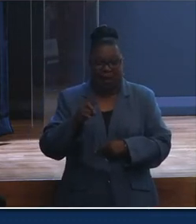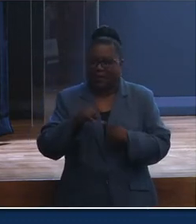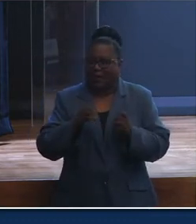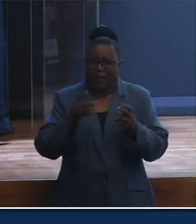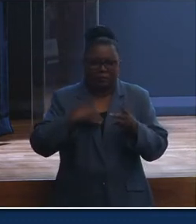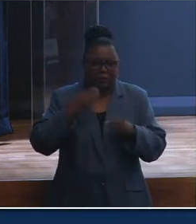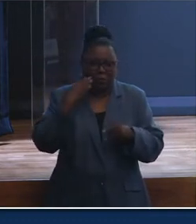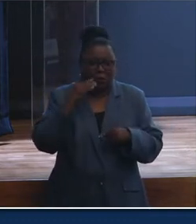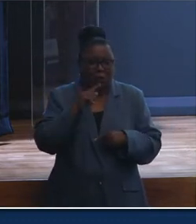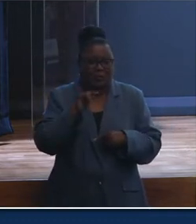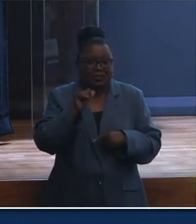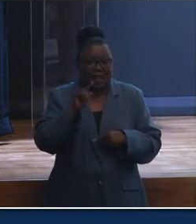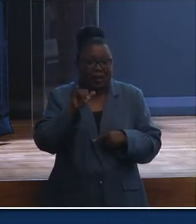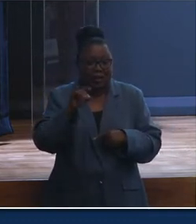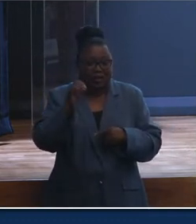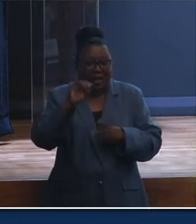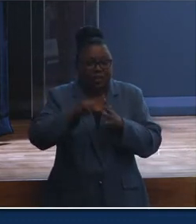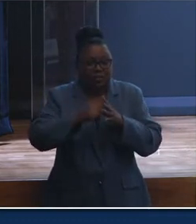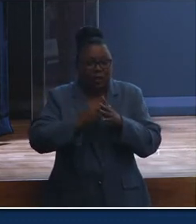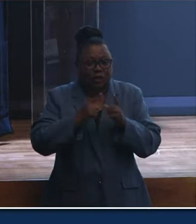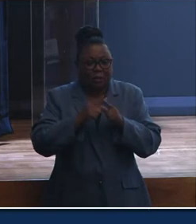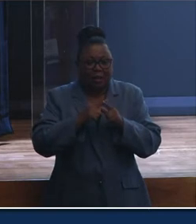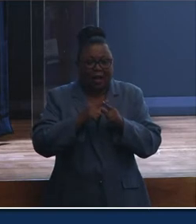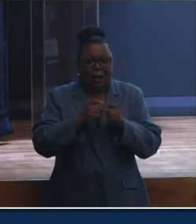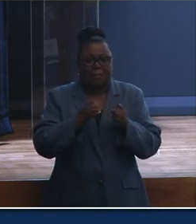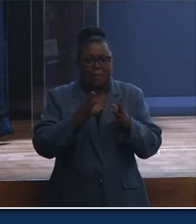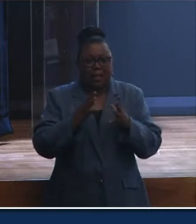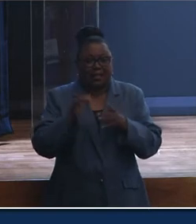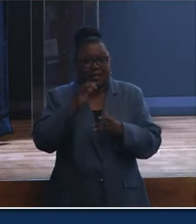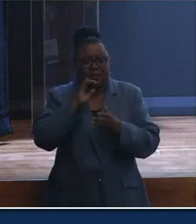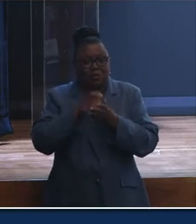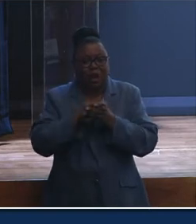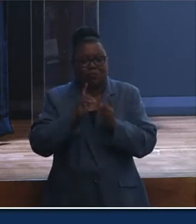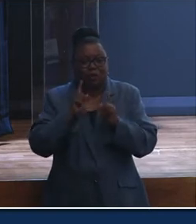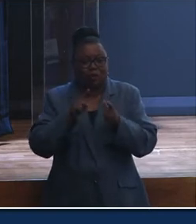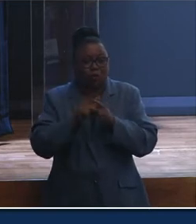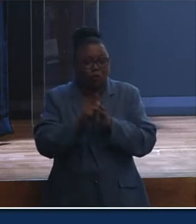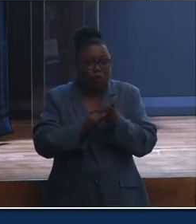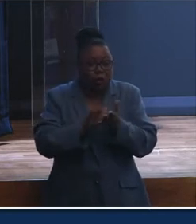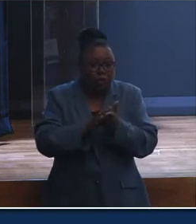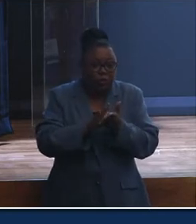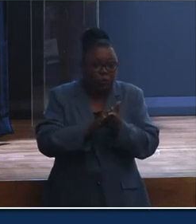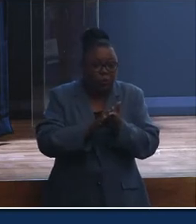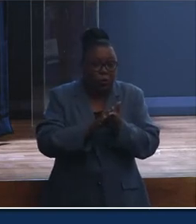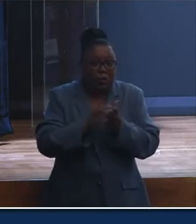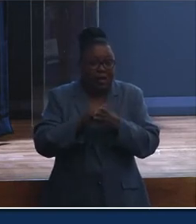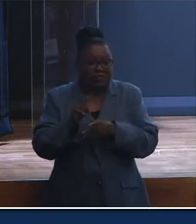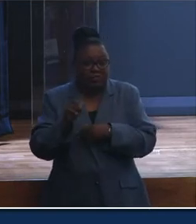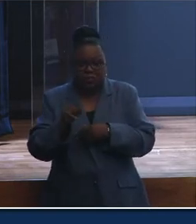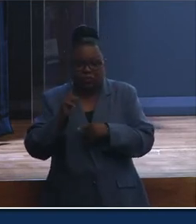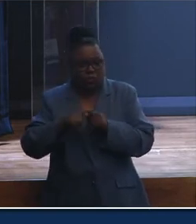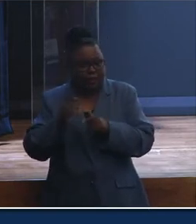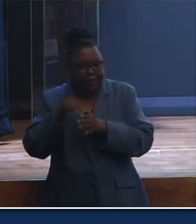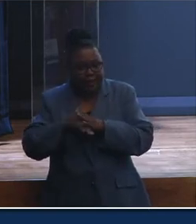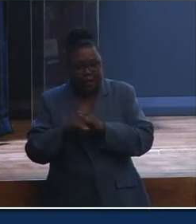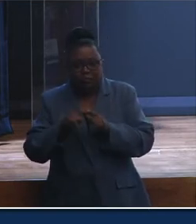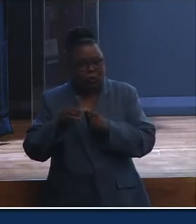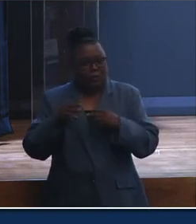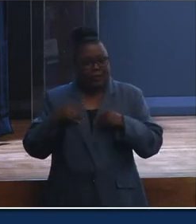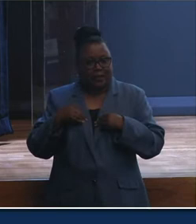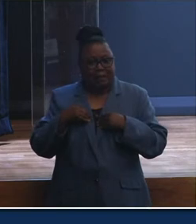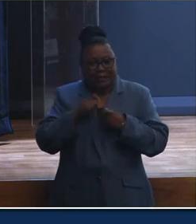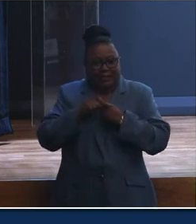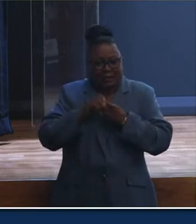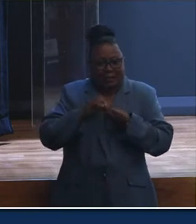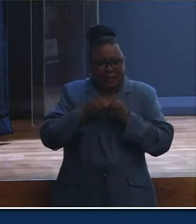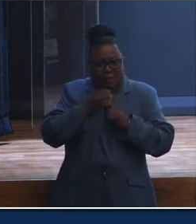know that Title IX started because Birch Bayh, senator from Indiana, his wife wanted to go to law school at Virginia, and she couldn't get in because they were only accepting a